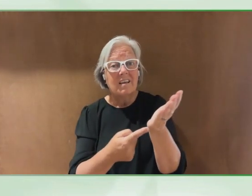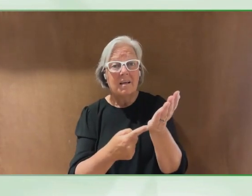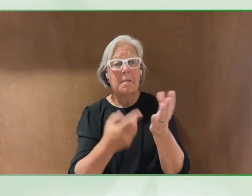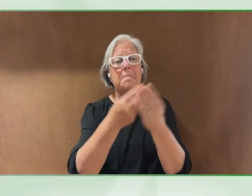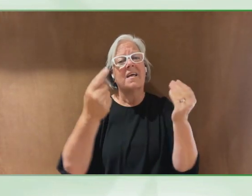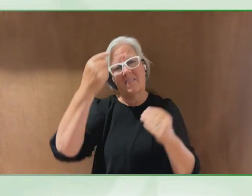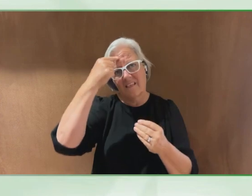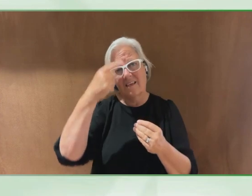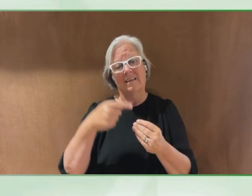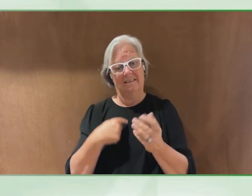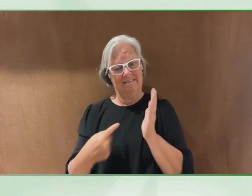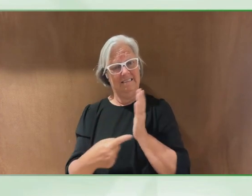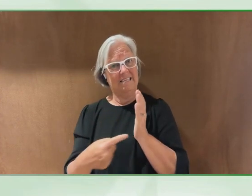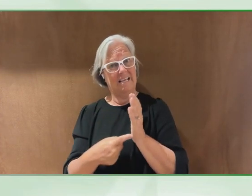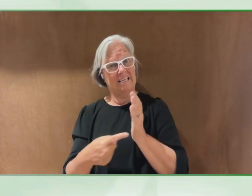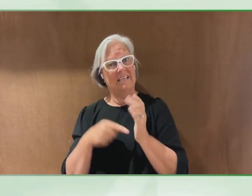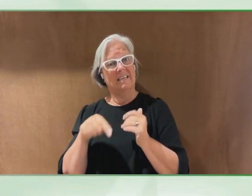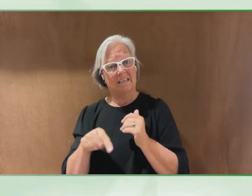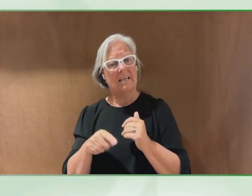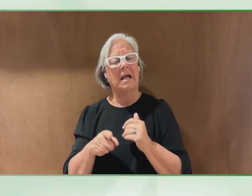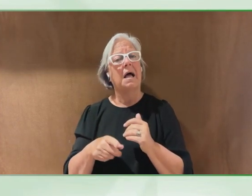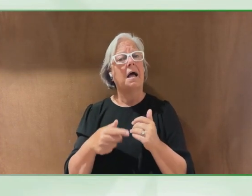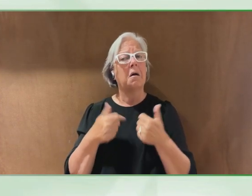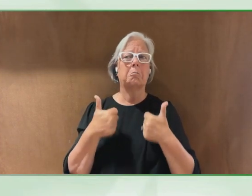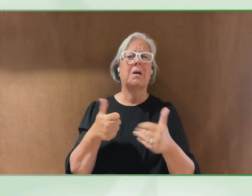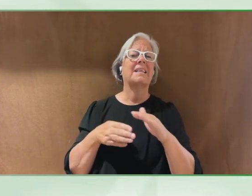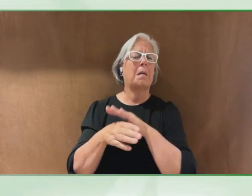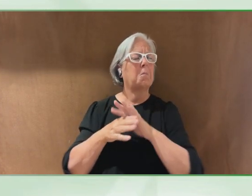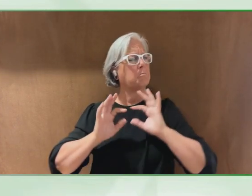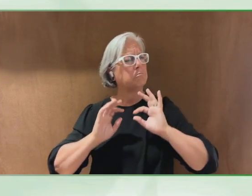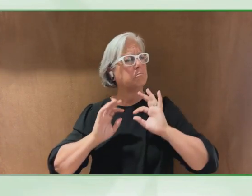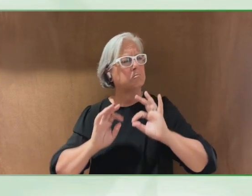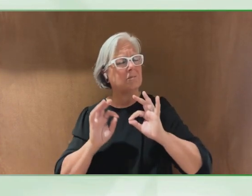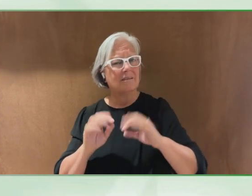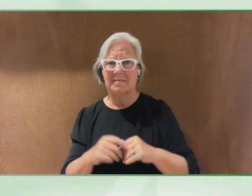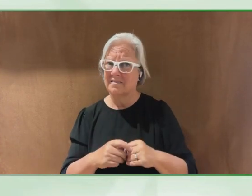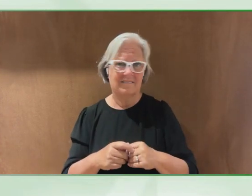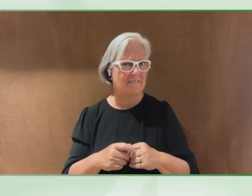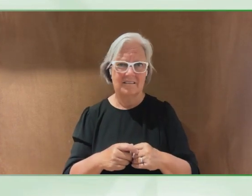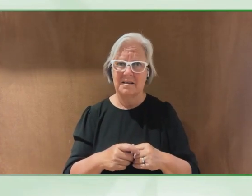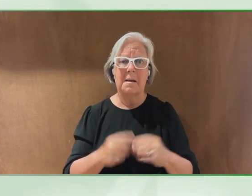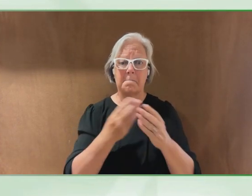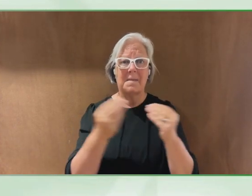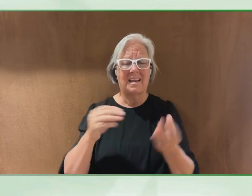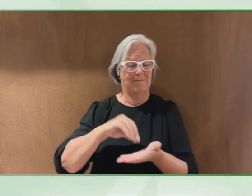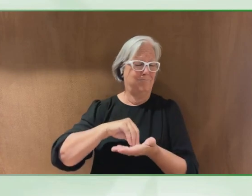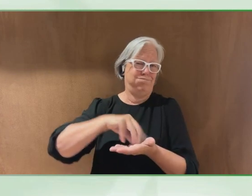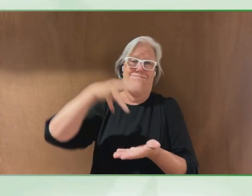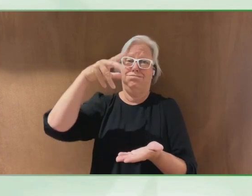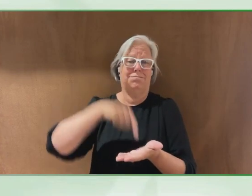have used is accessible to us, but it's often inhibitively expensive, and educational